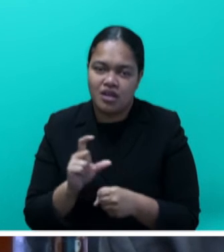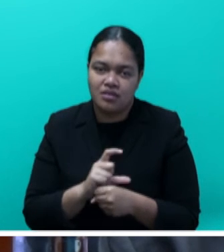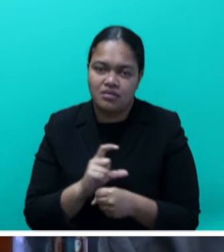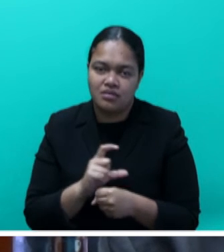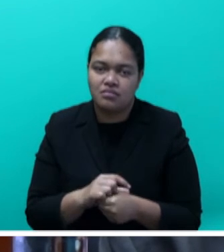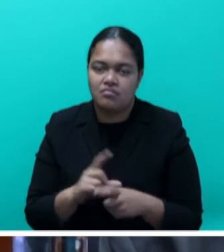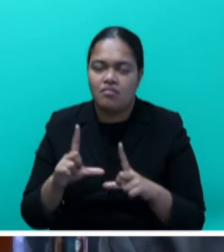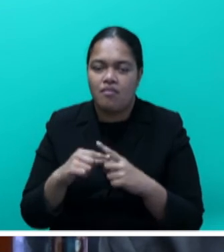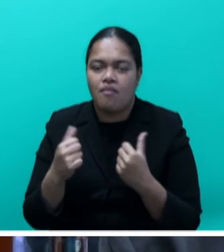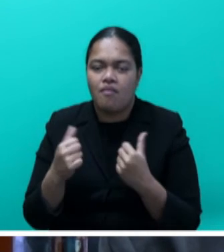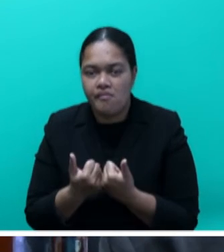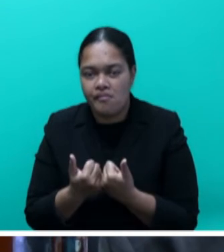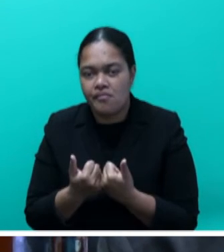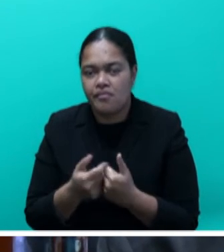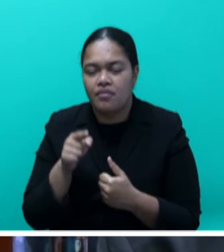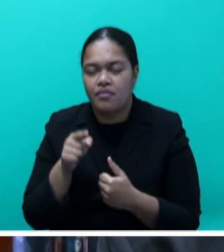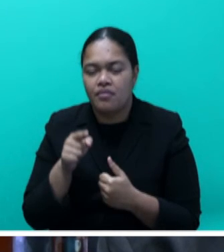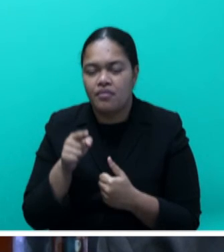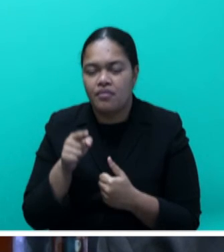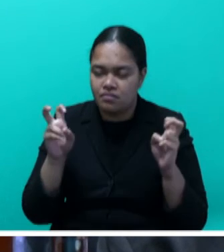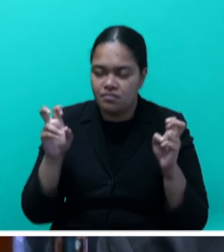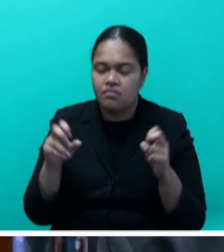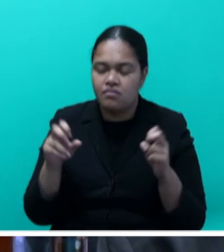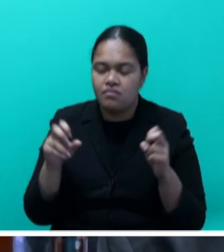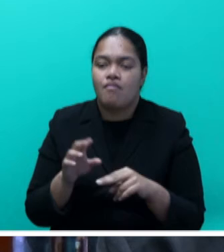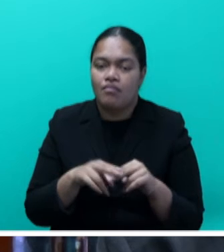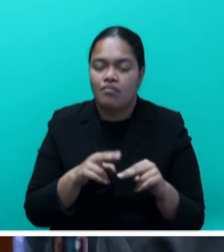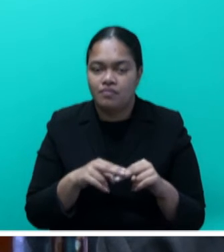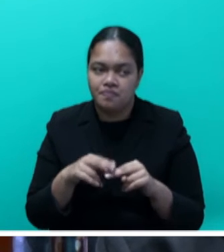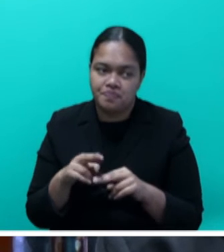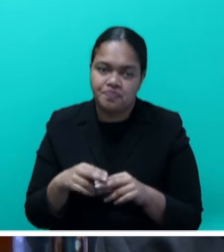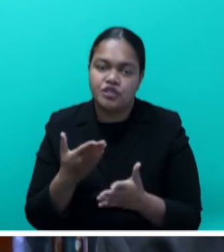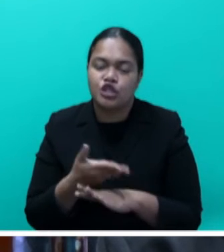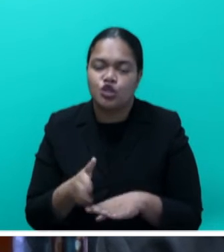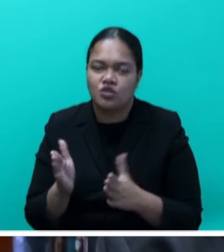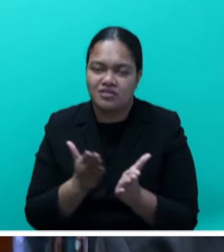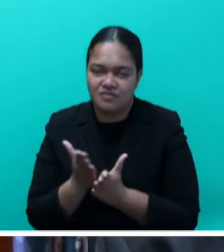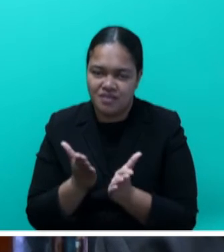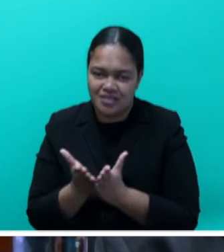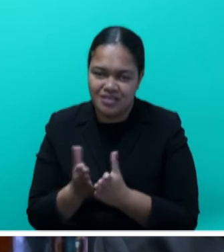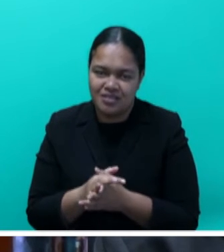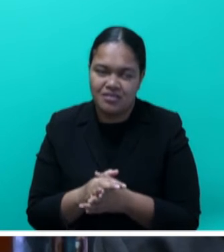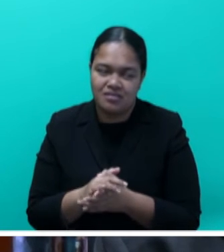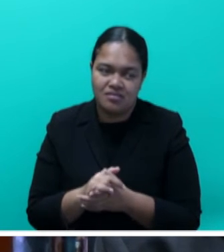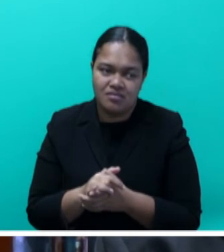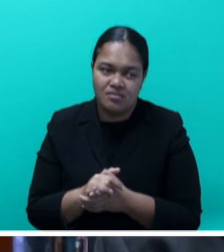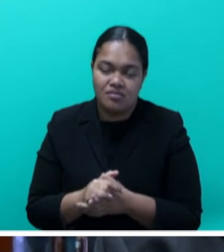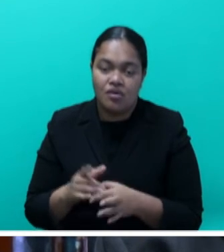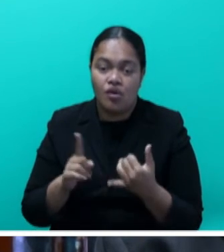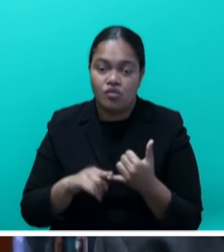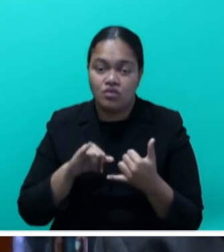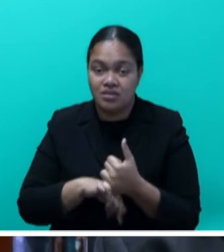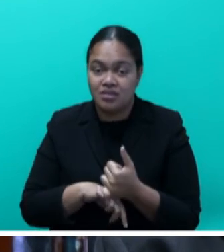organic contacts that highlight the allure of Fiji and the convenience of our new services. Additionally, during the US roadshow